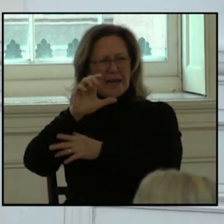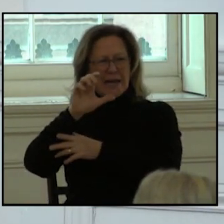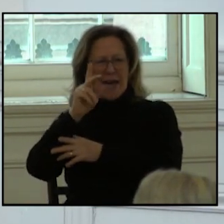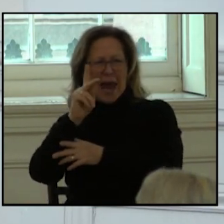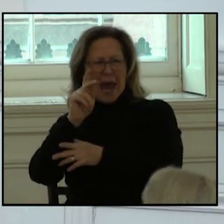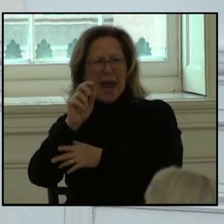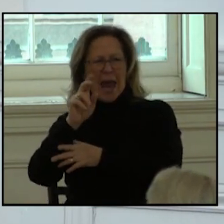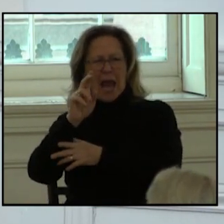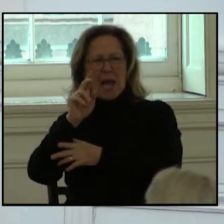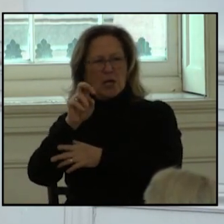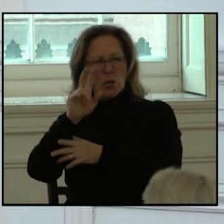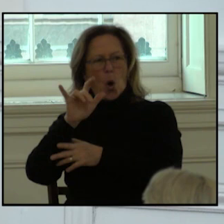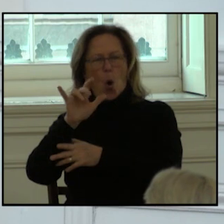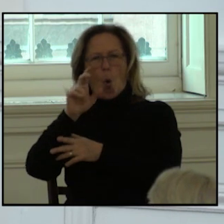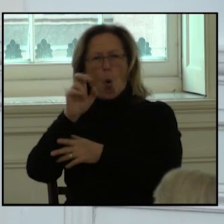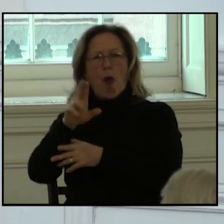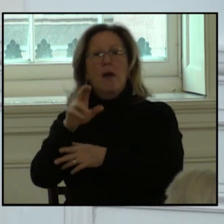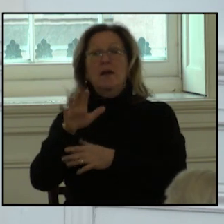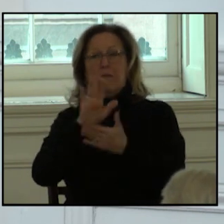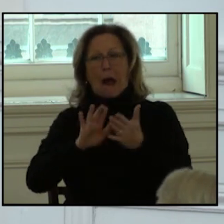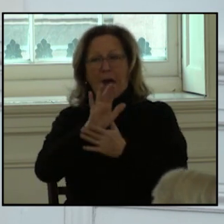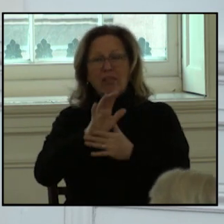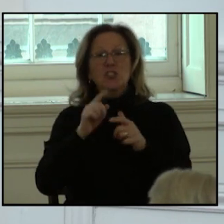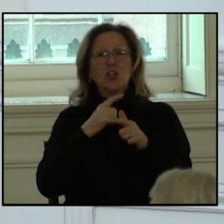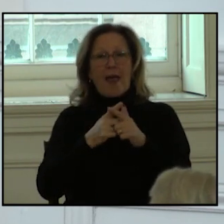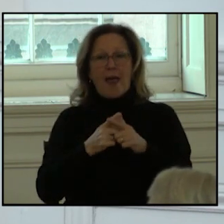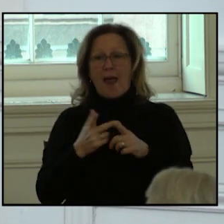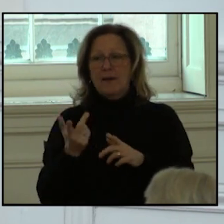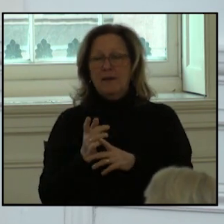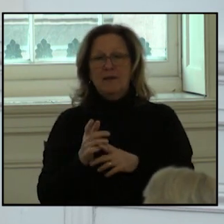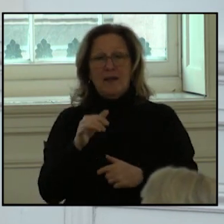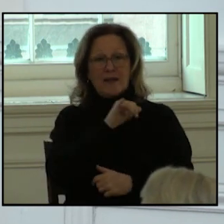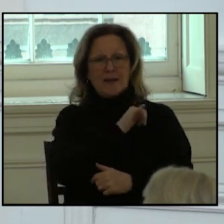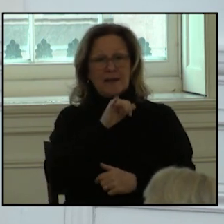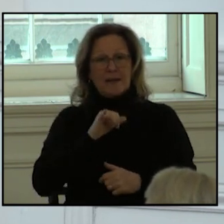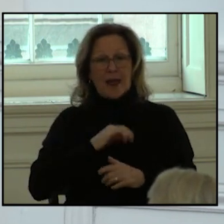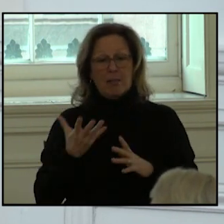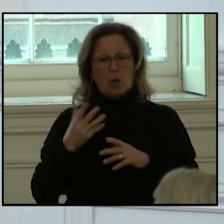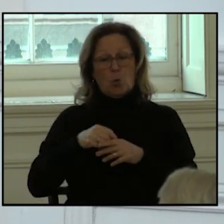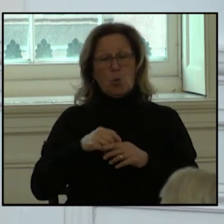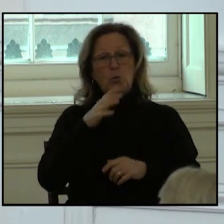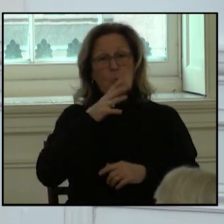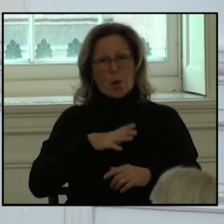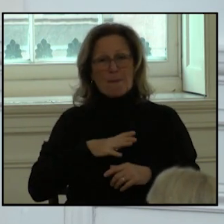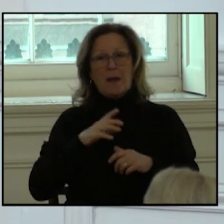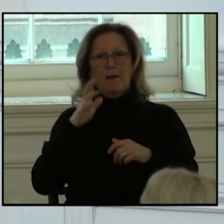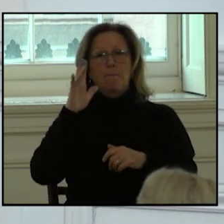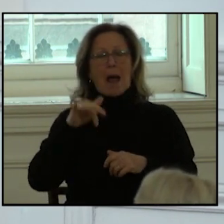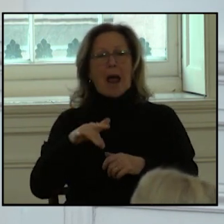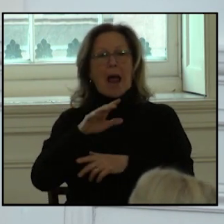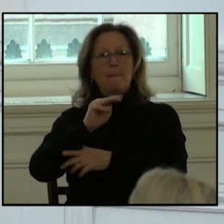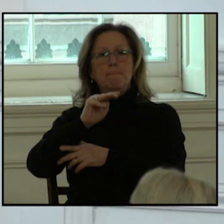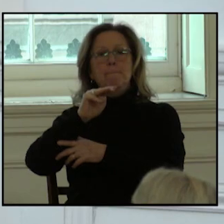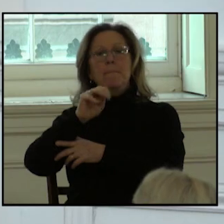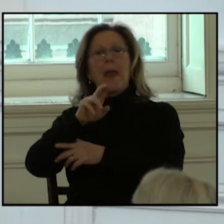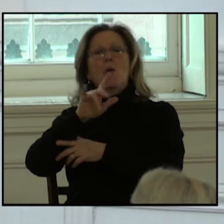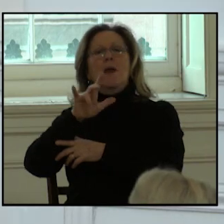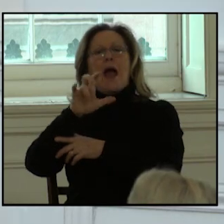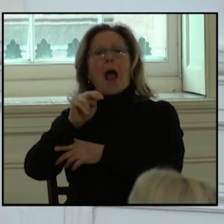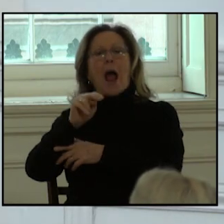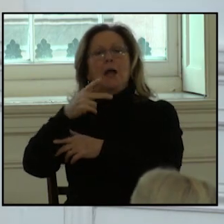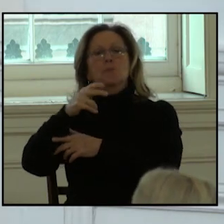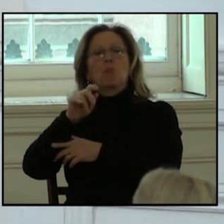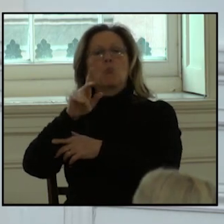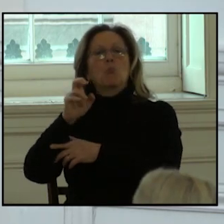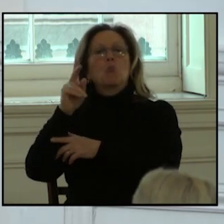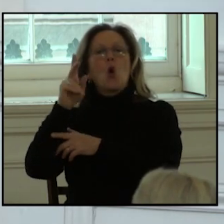is the subject of a book on that topic entitled Yale Needs Women by Anne Garnier Perkins. Ms. Royster is the niece, as I said,